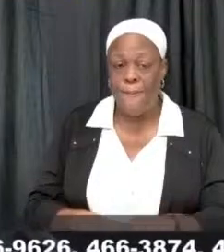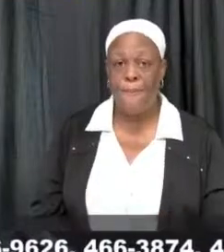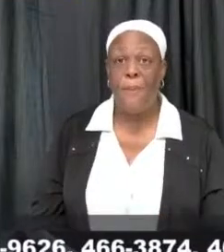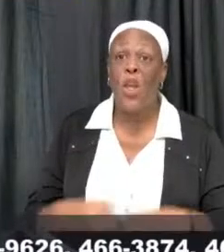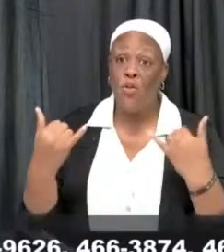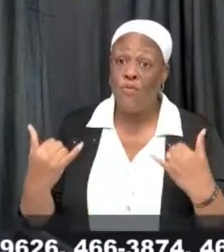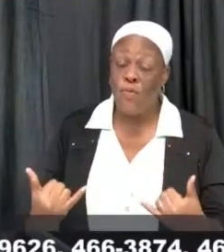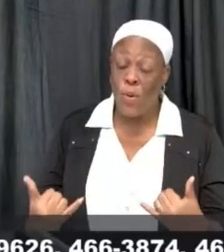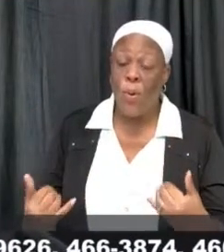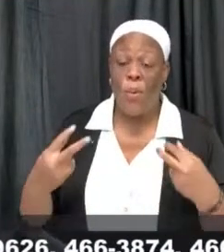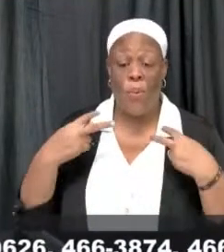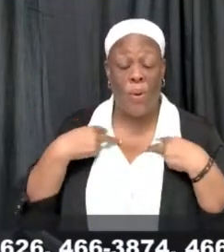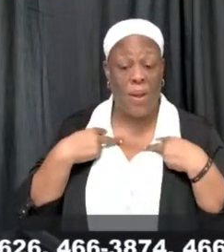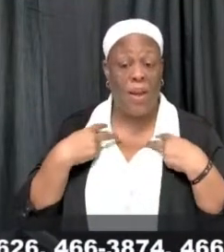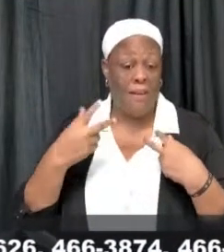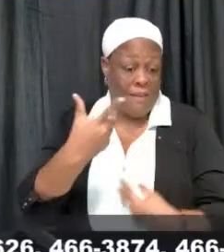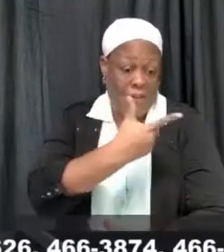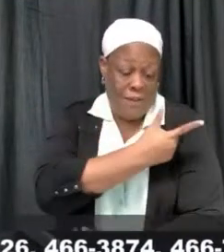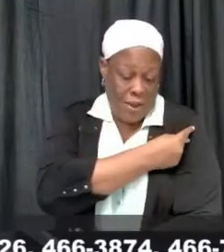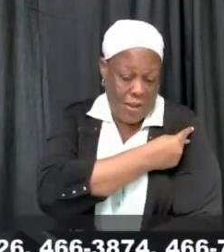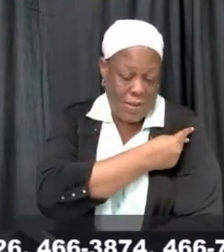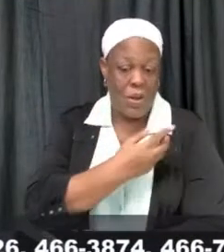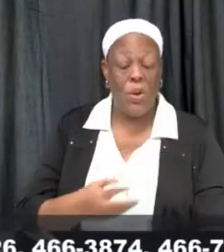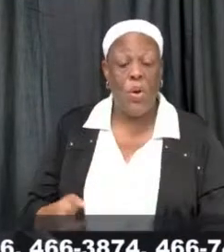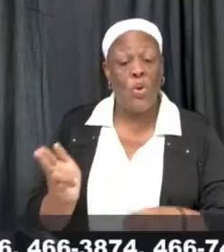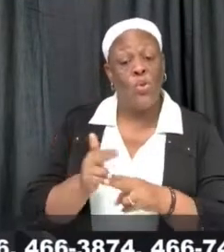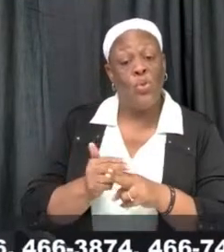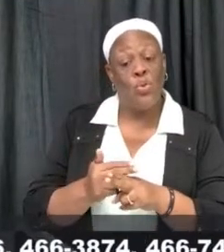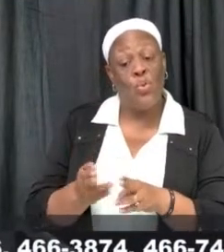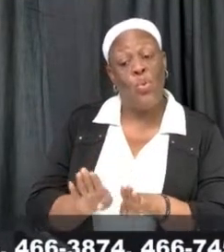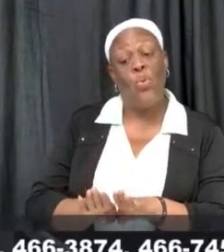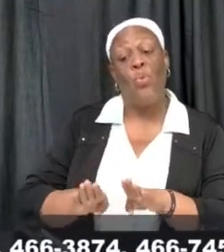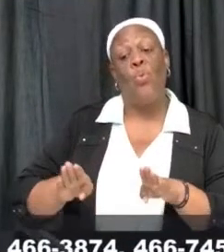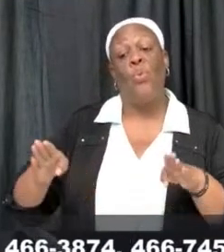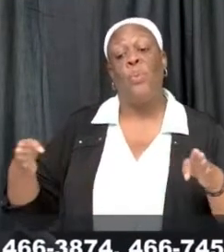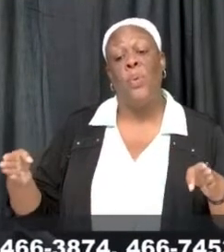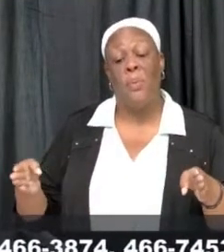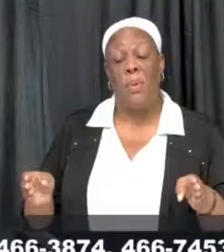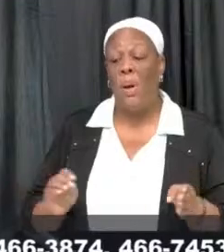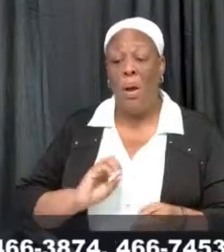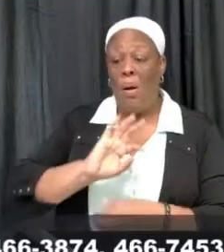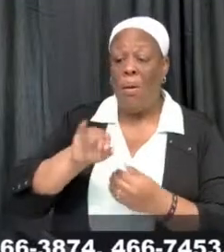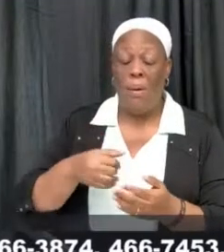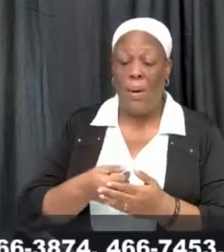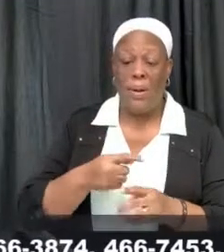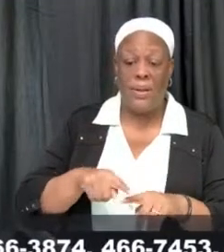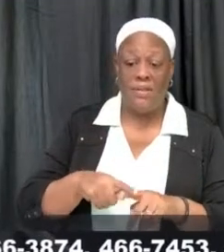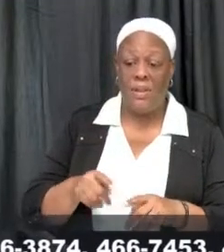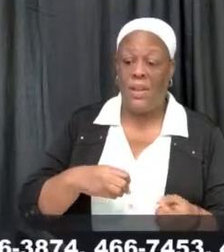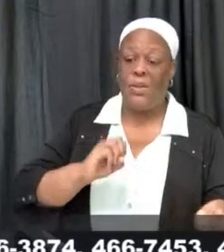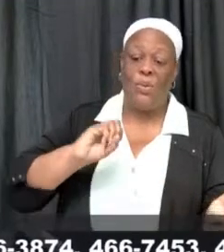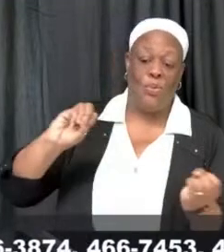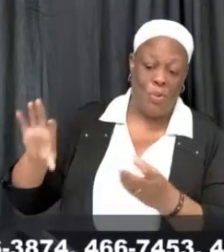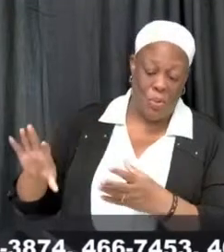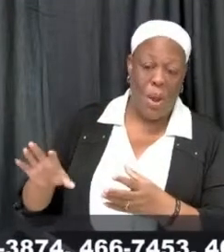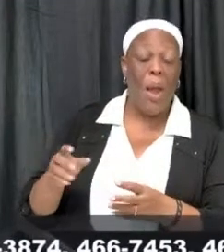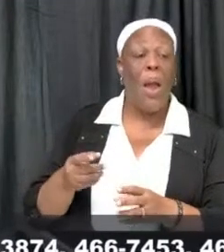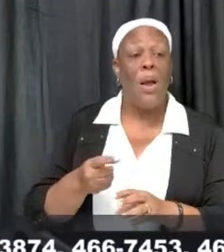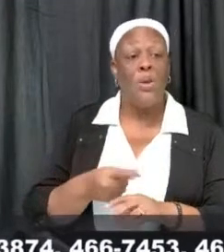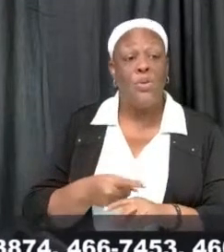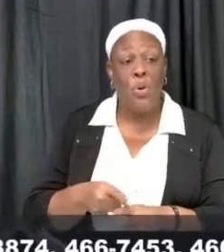to a full opening or near normalcy. We encourage all to take advantage of this opportunity to be